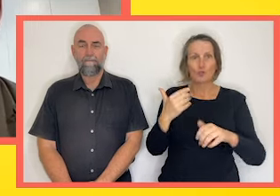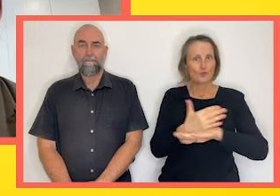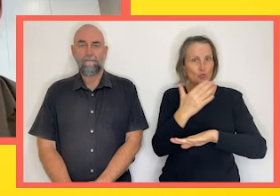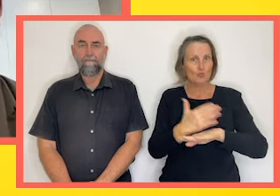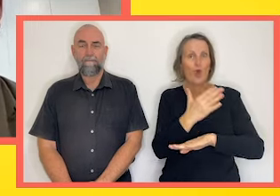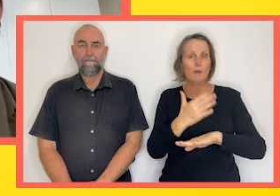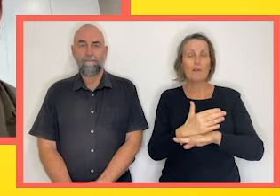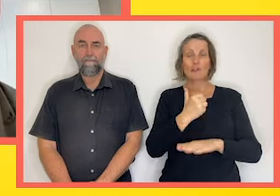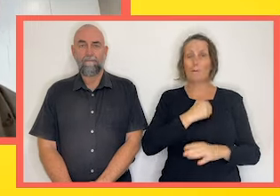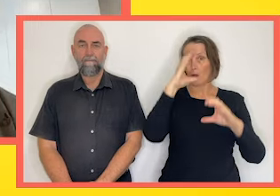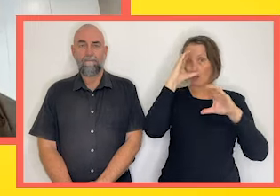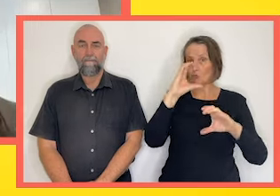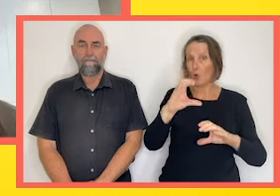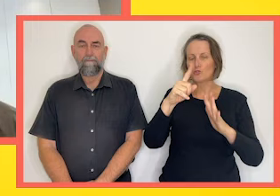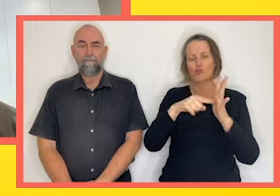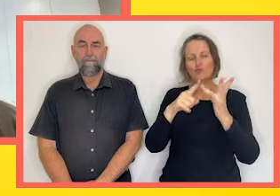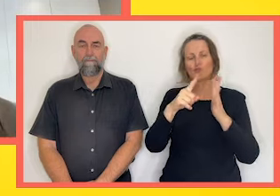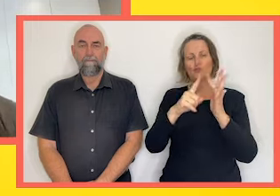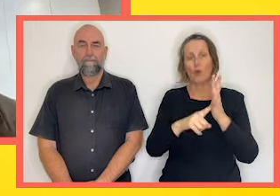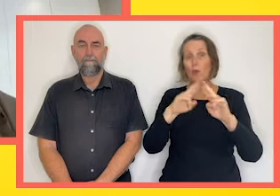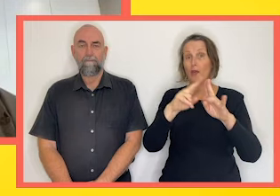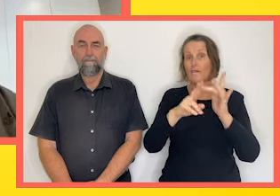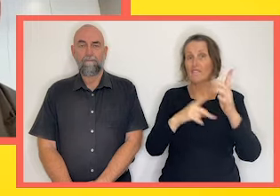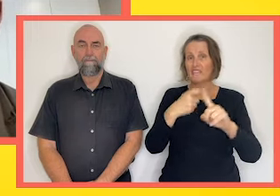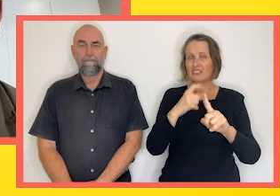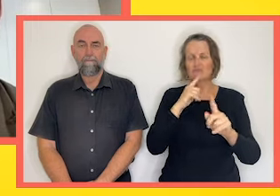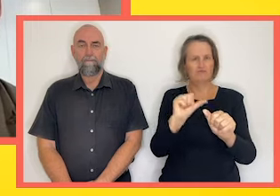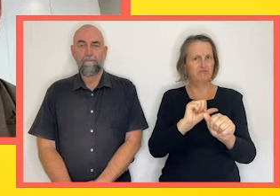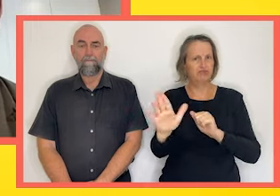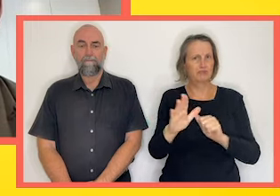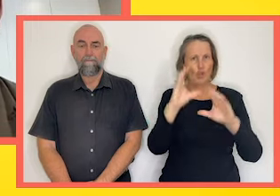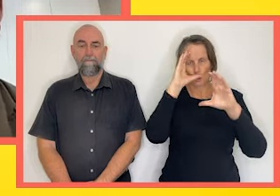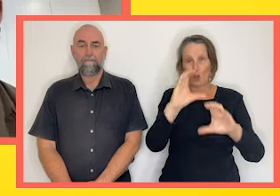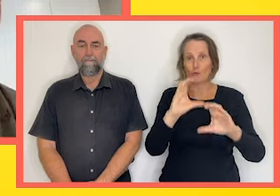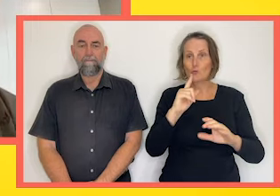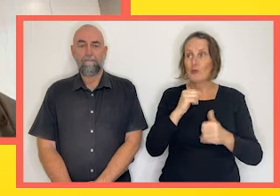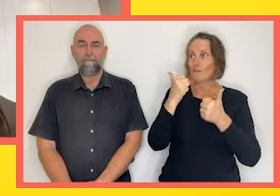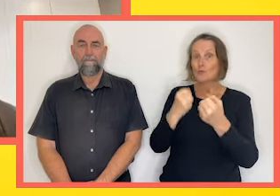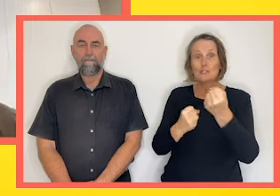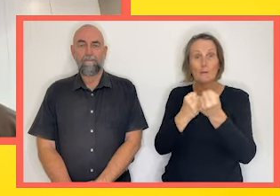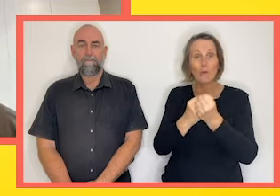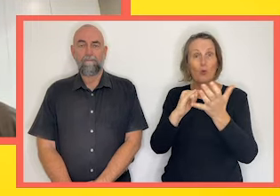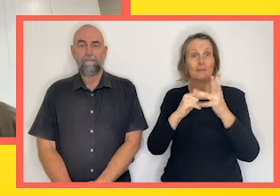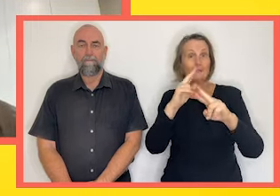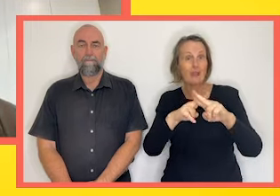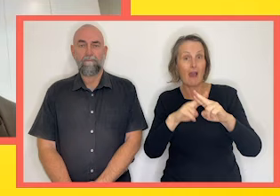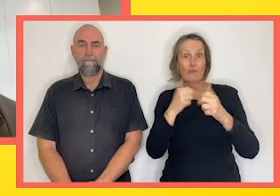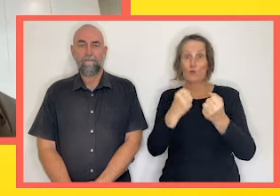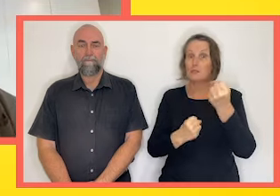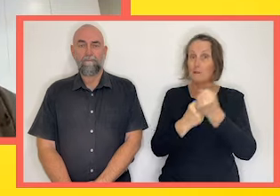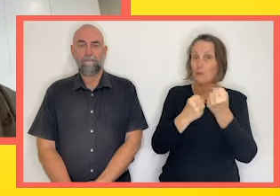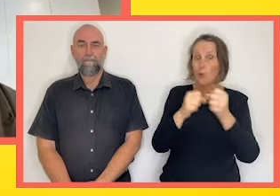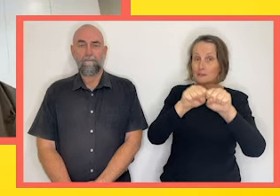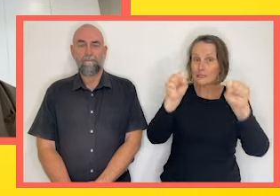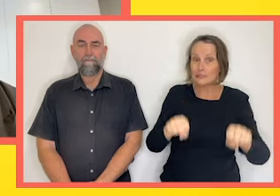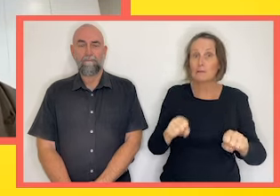performance. So my coach, Joel Fink, amazing coach. Even better, we've got a really great support system and